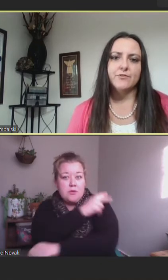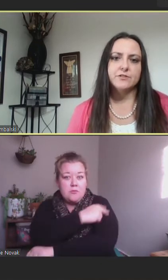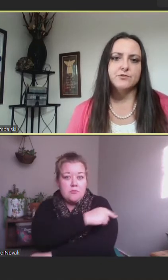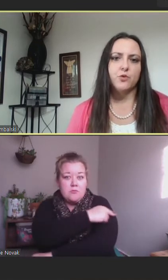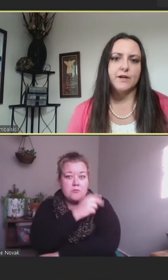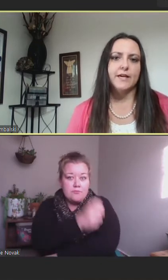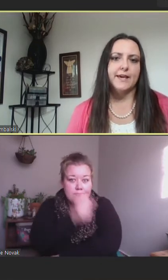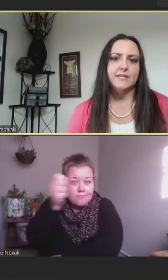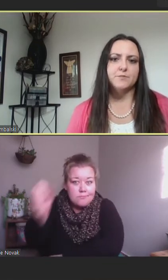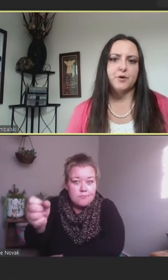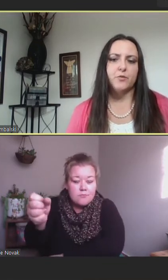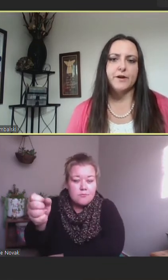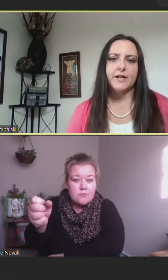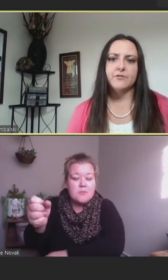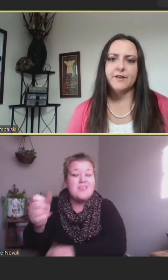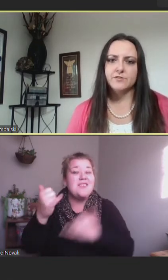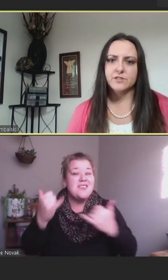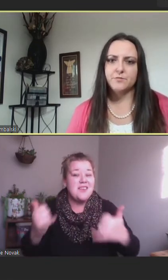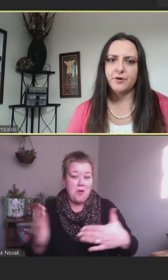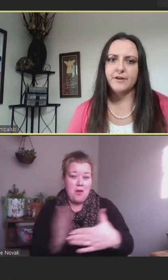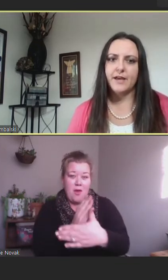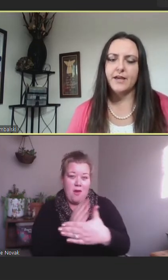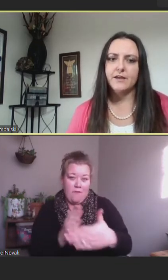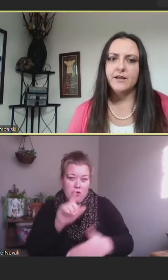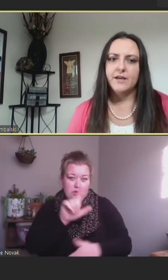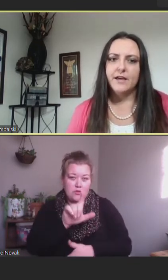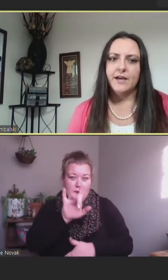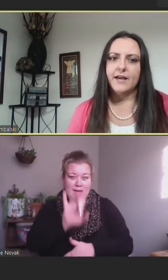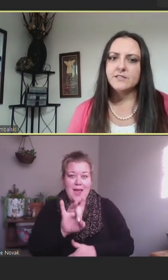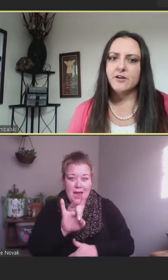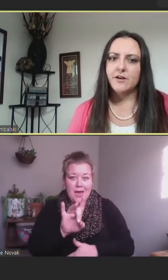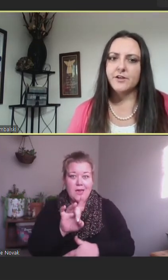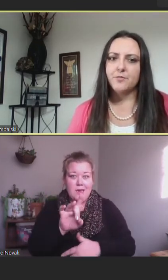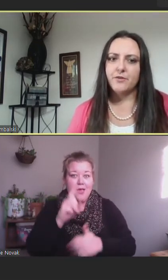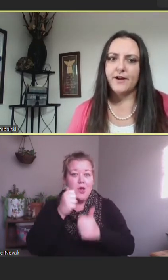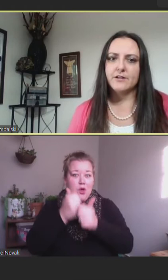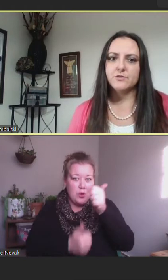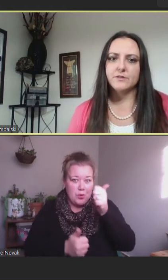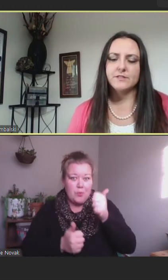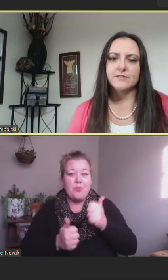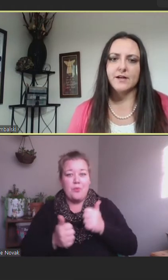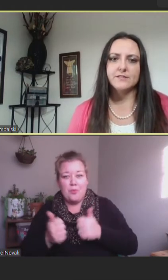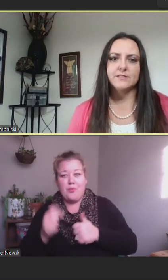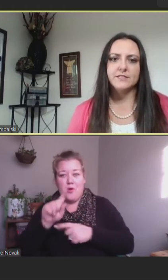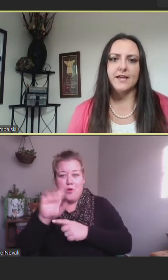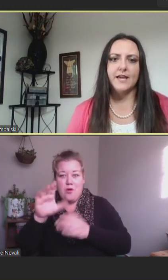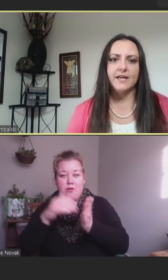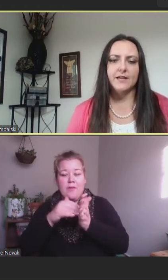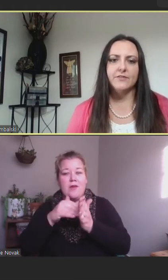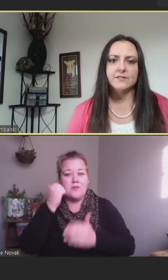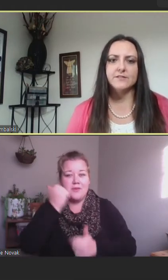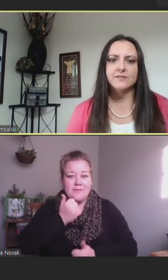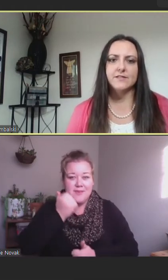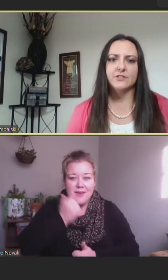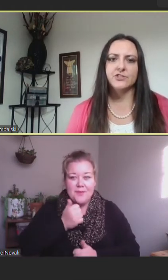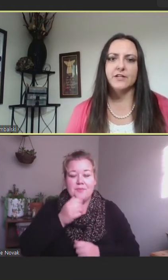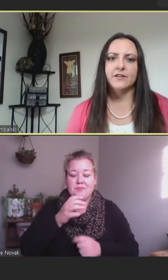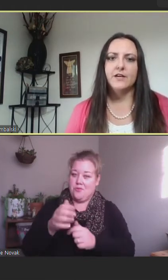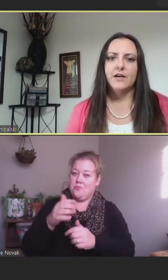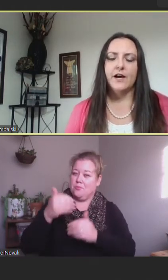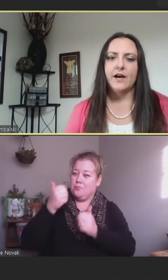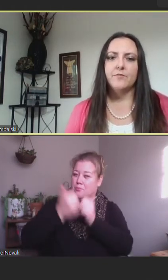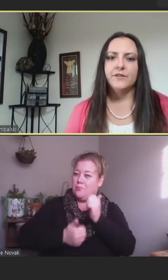an average of 28 per 100,000 per day. And as our healthcare providers will discuss today in this